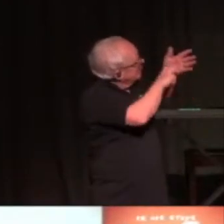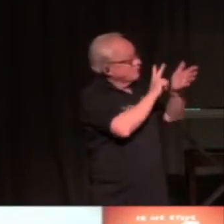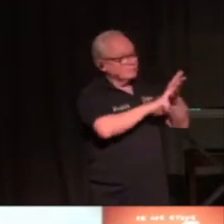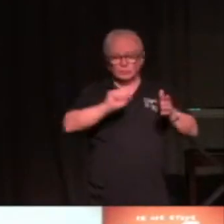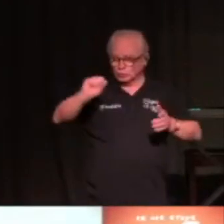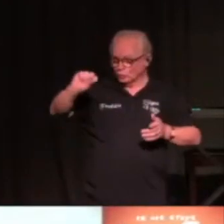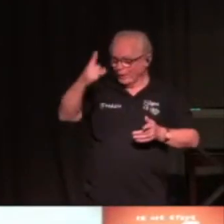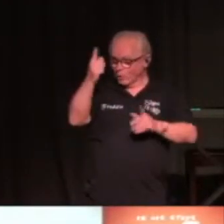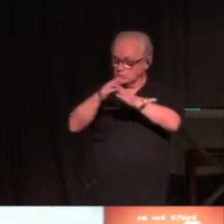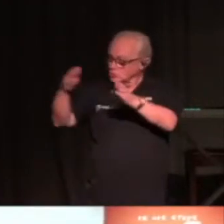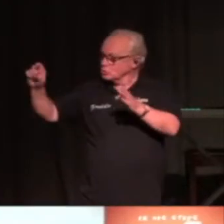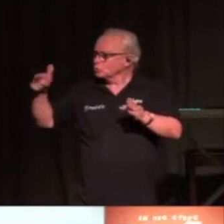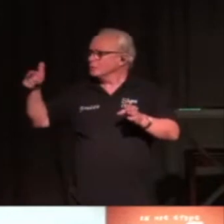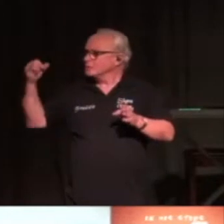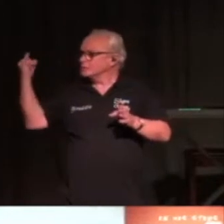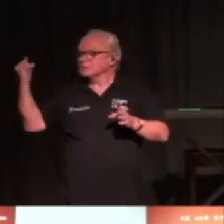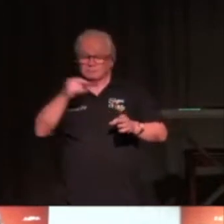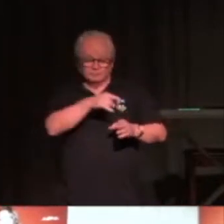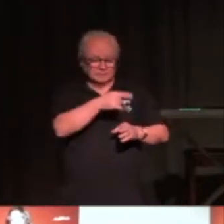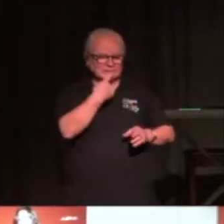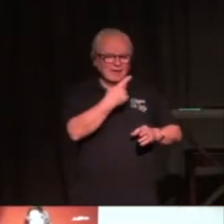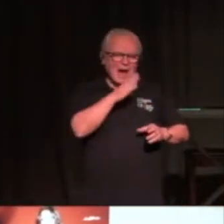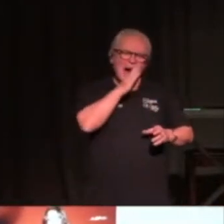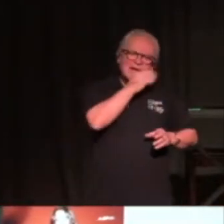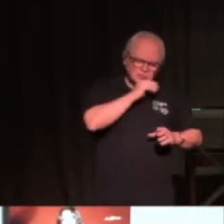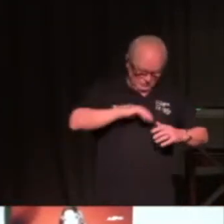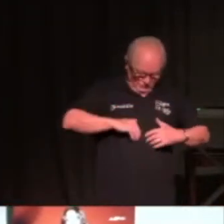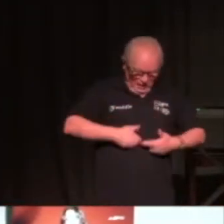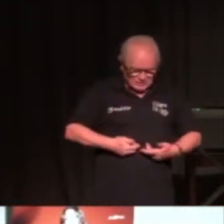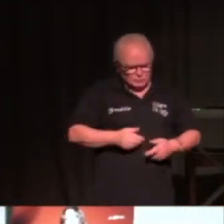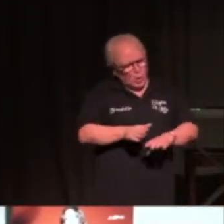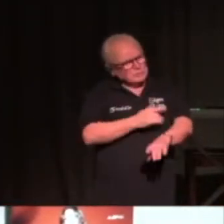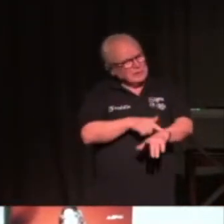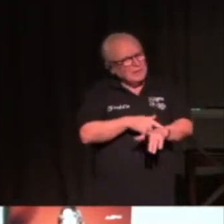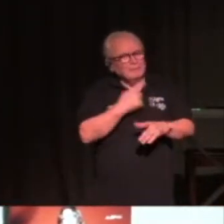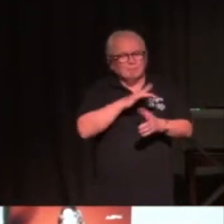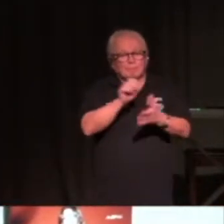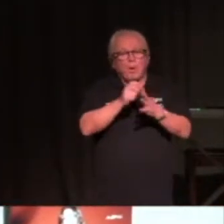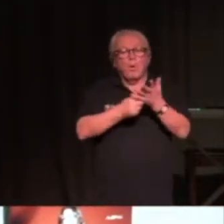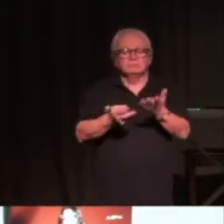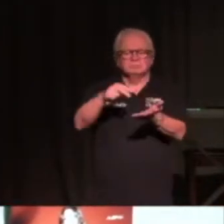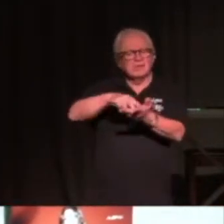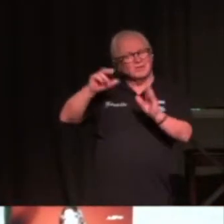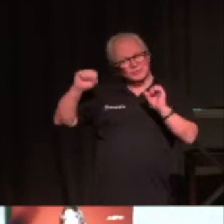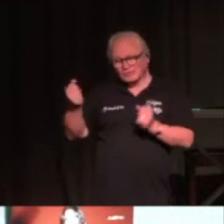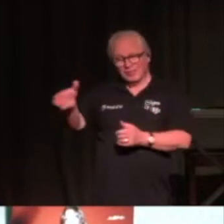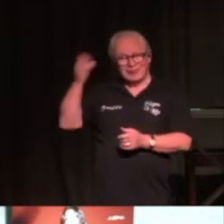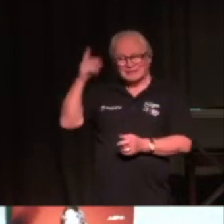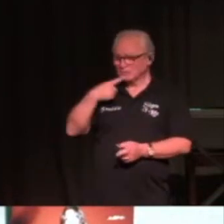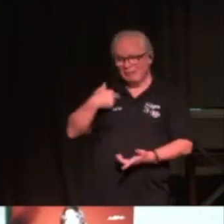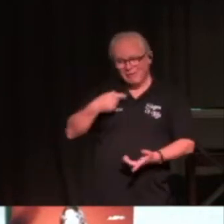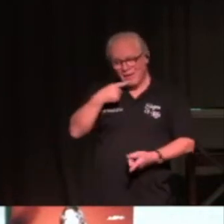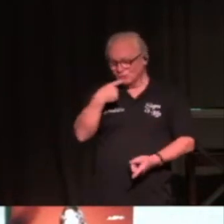But after long abstinence from food, then Paul stood in the midst of them and said, men, you should have listened to me and not